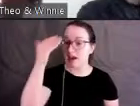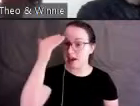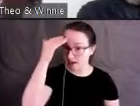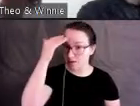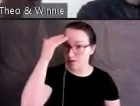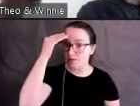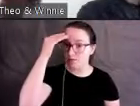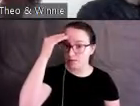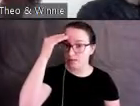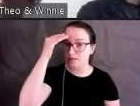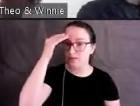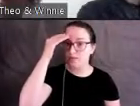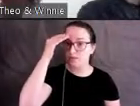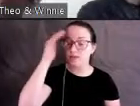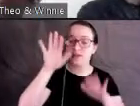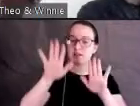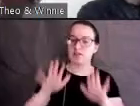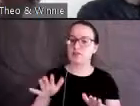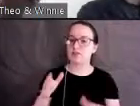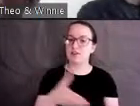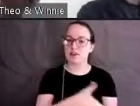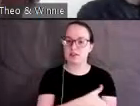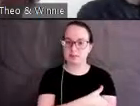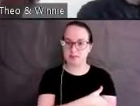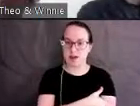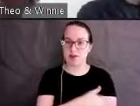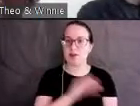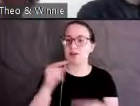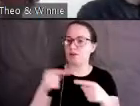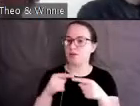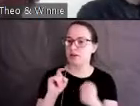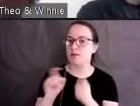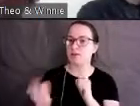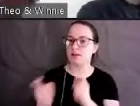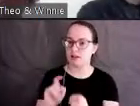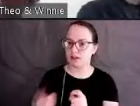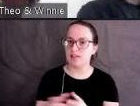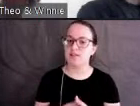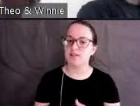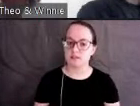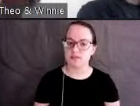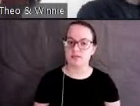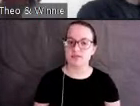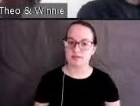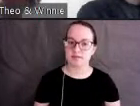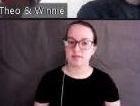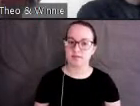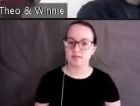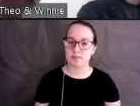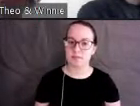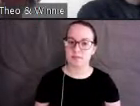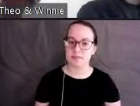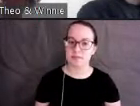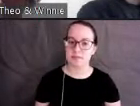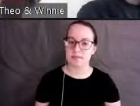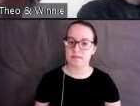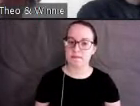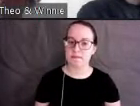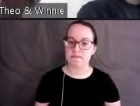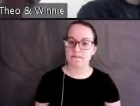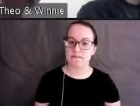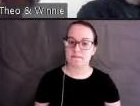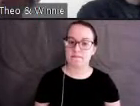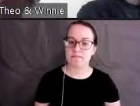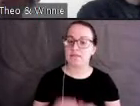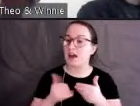there is great power in gift, and the blessing that others get as a result of it is something truly